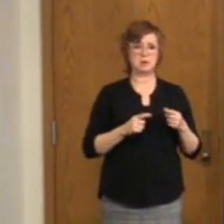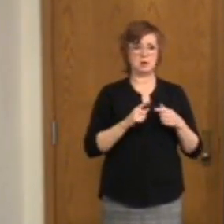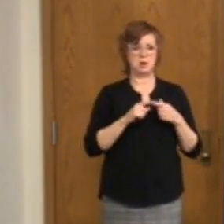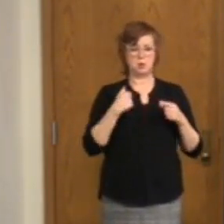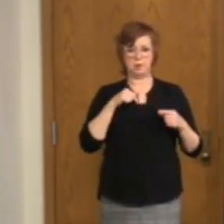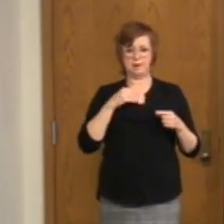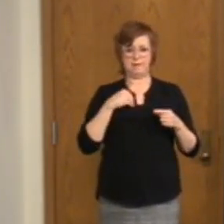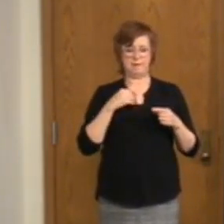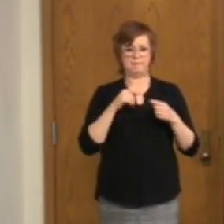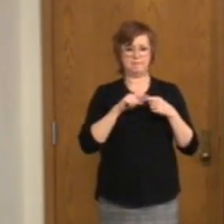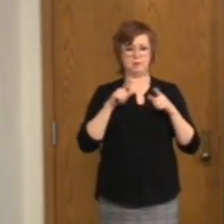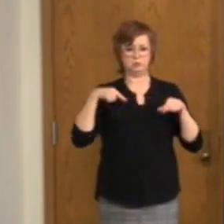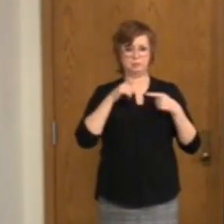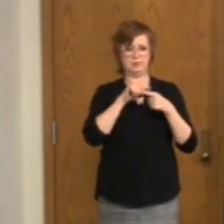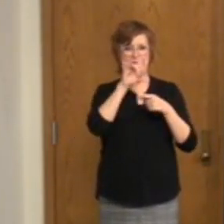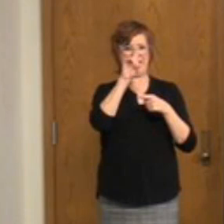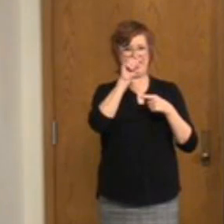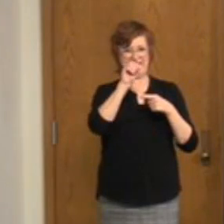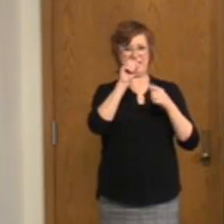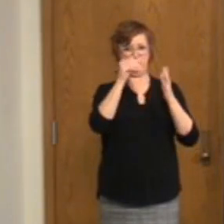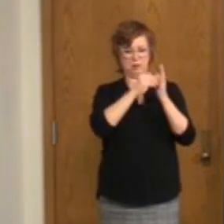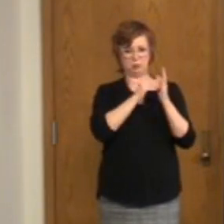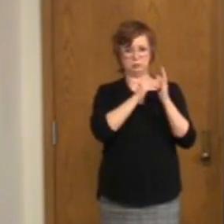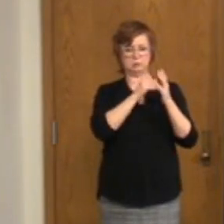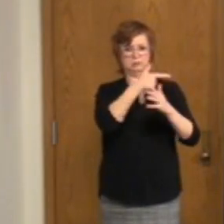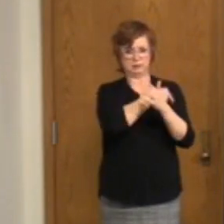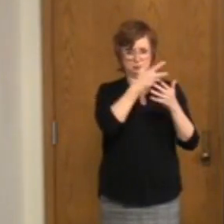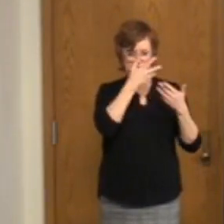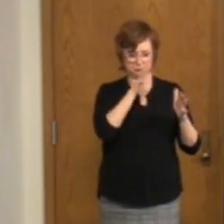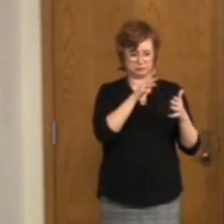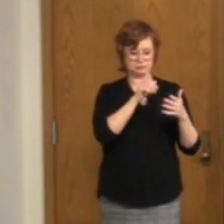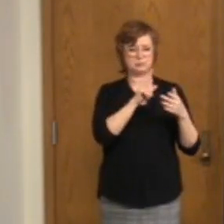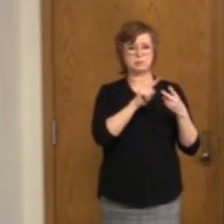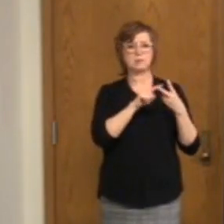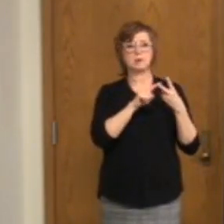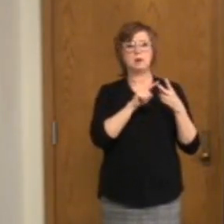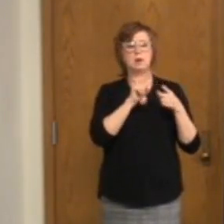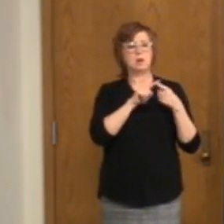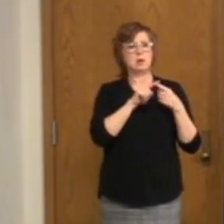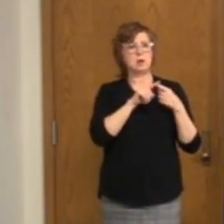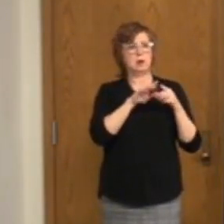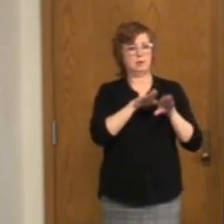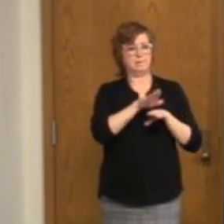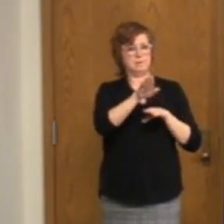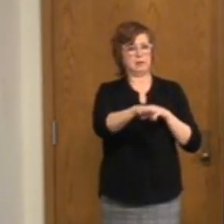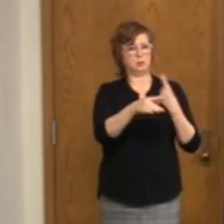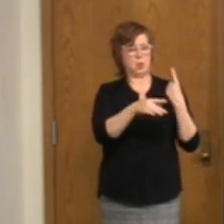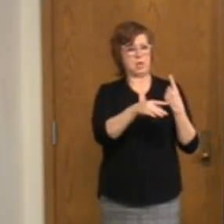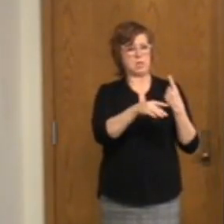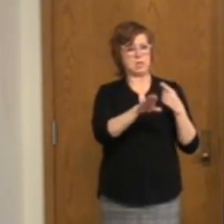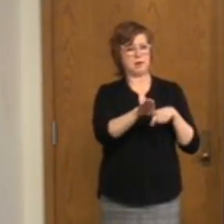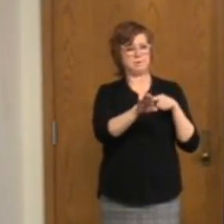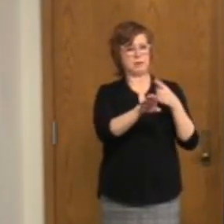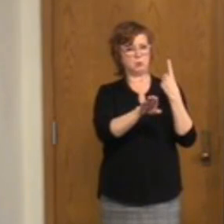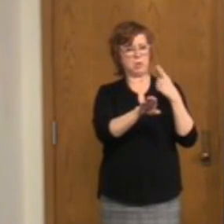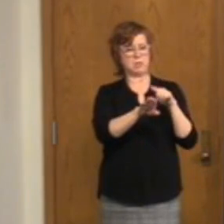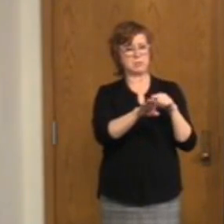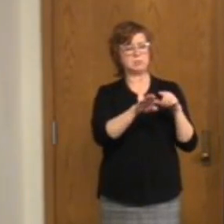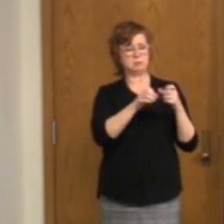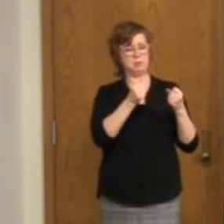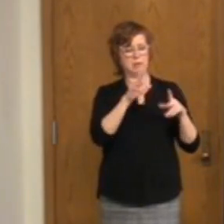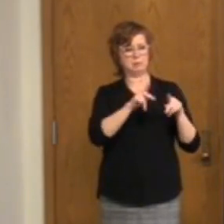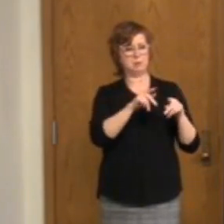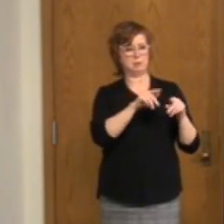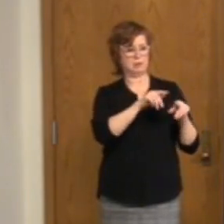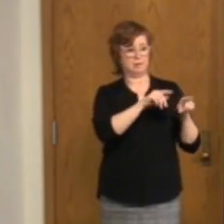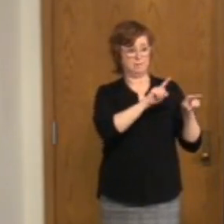that have been delivered in order just to get through the very first doses of our phase one intake, of which many already have